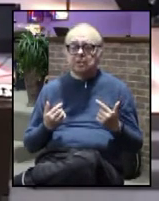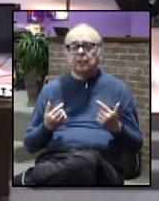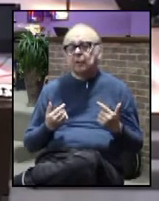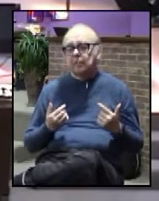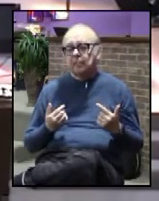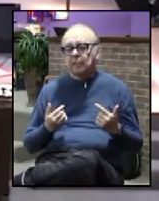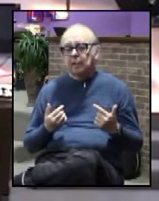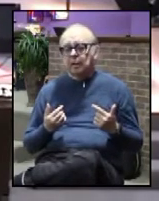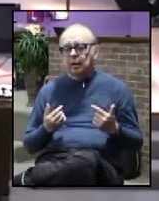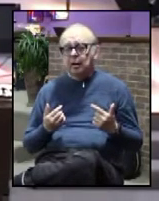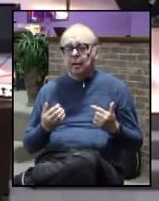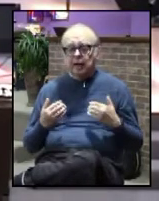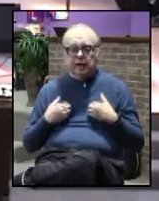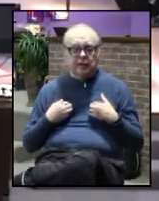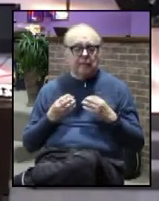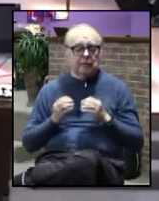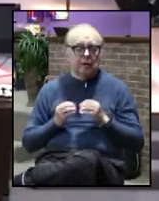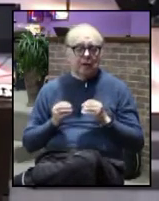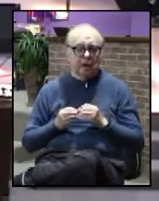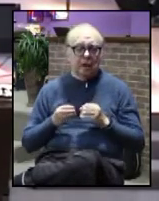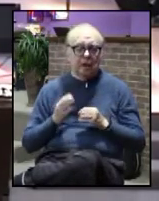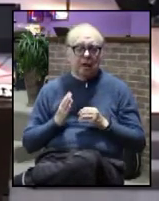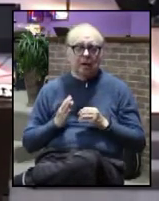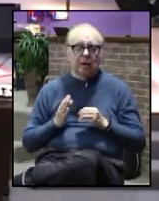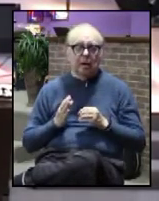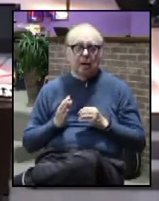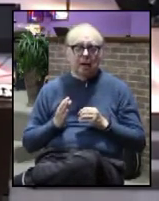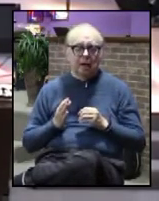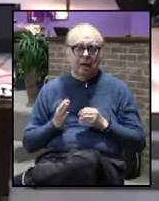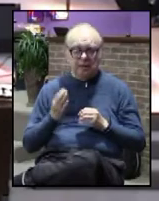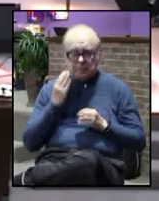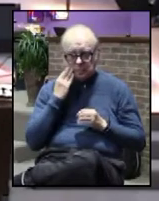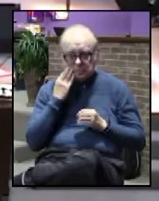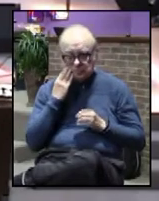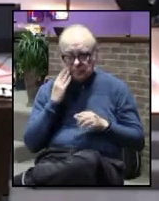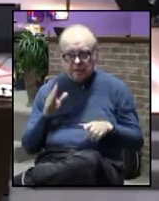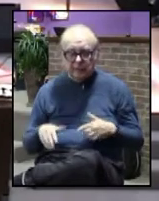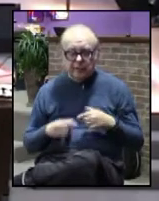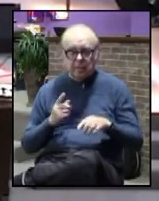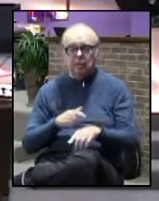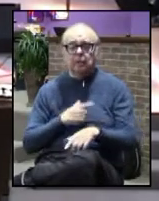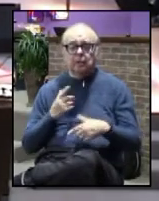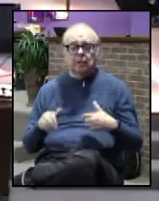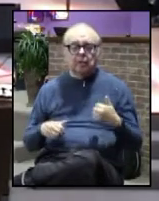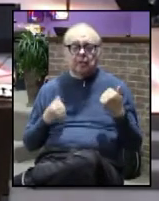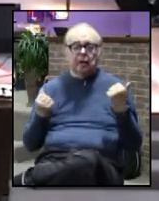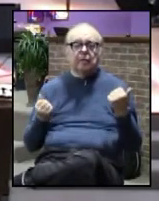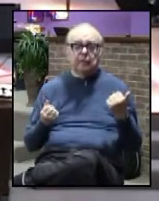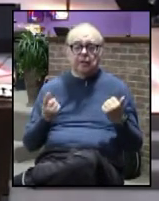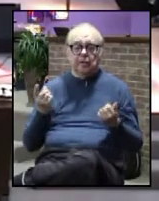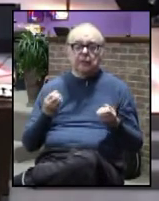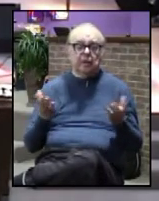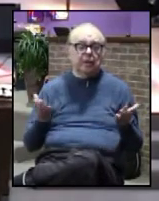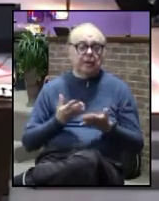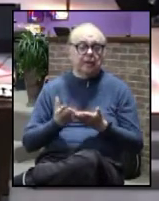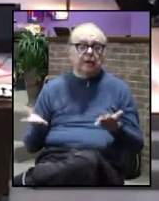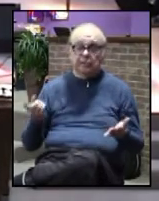And then I find I still got more, and I keep thinking, God, you know, I'm going to live a long life because He's got a bunch of stuff for me to